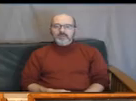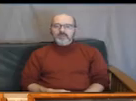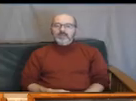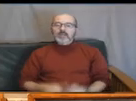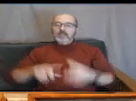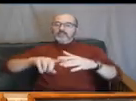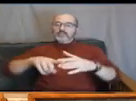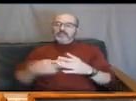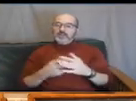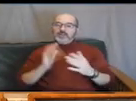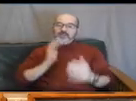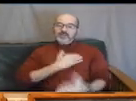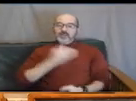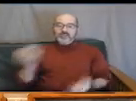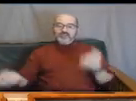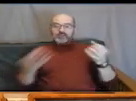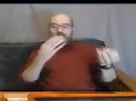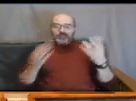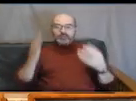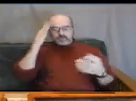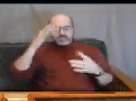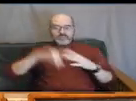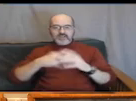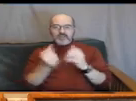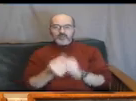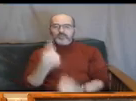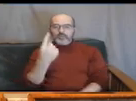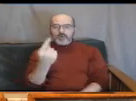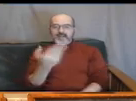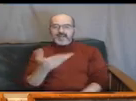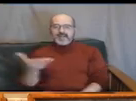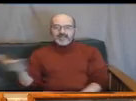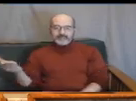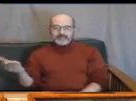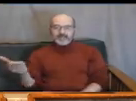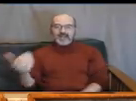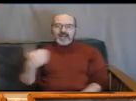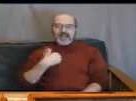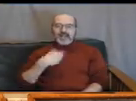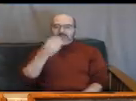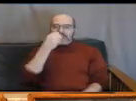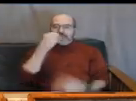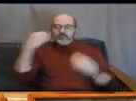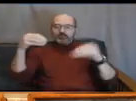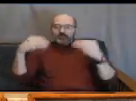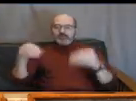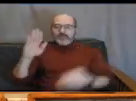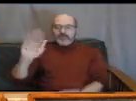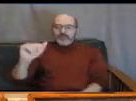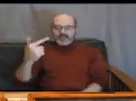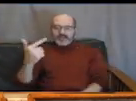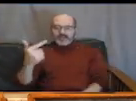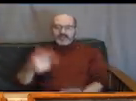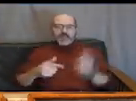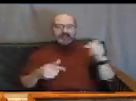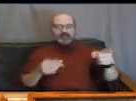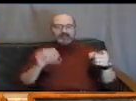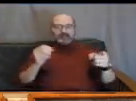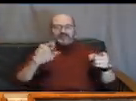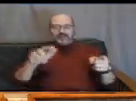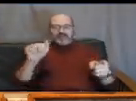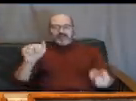To start out our juggling, we're just going to start with 1 item. I have a grocery bag. Mr. Ade has a